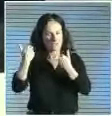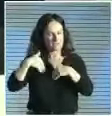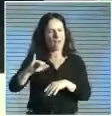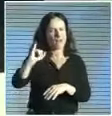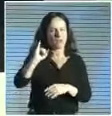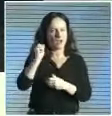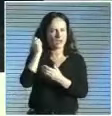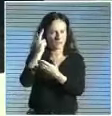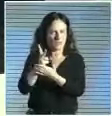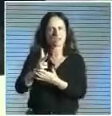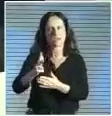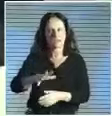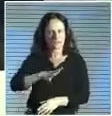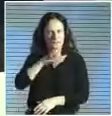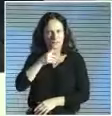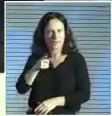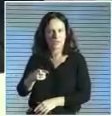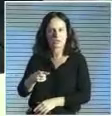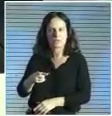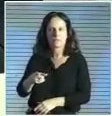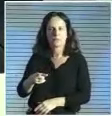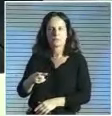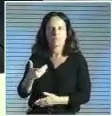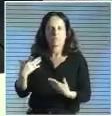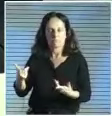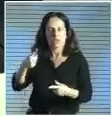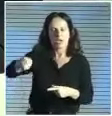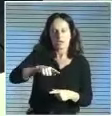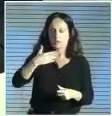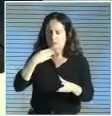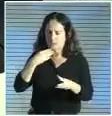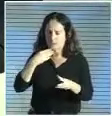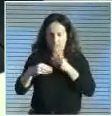viable and trying to maintain their economy alive.